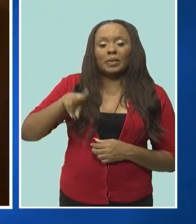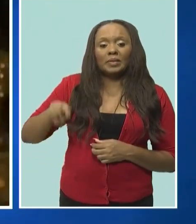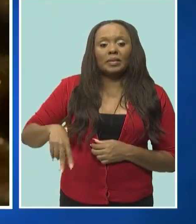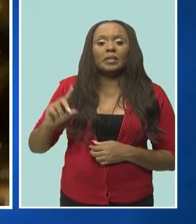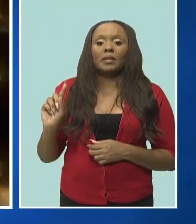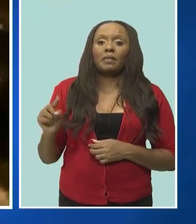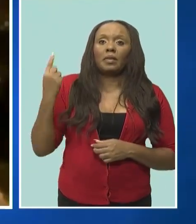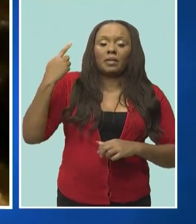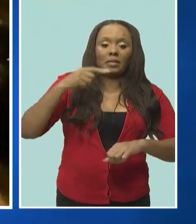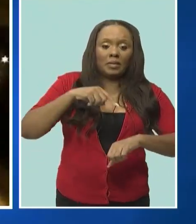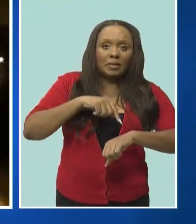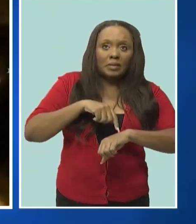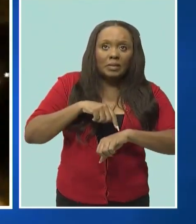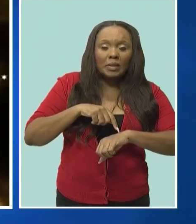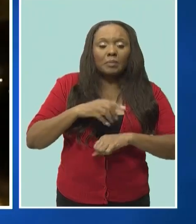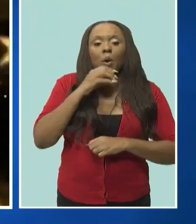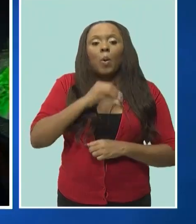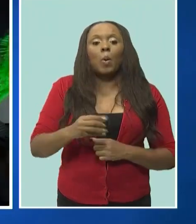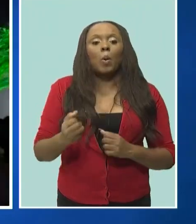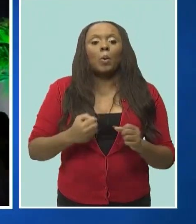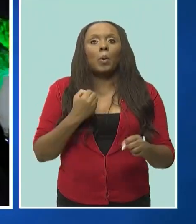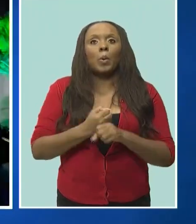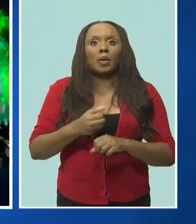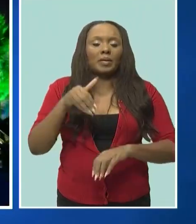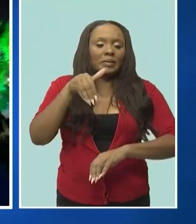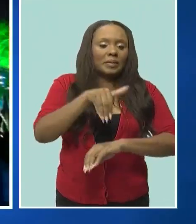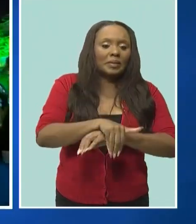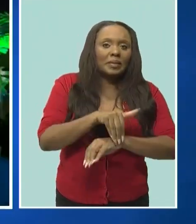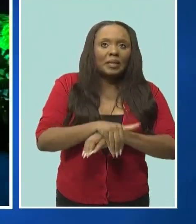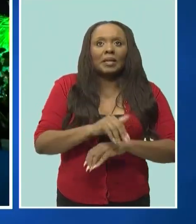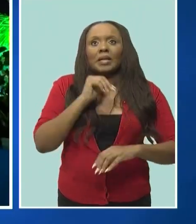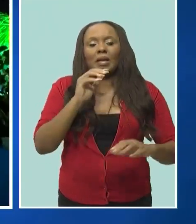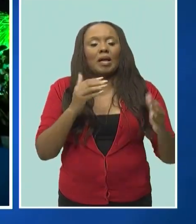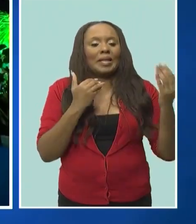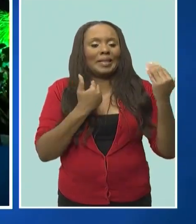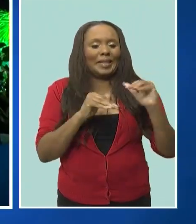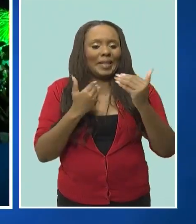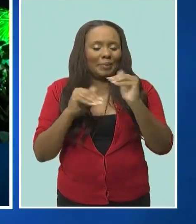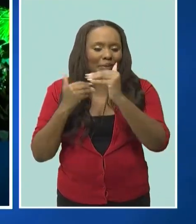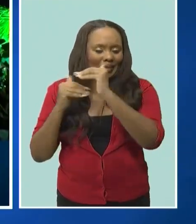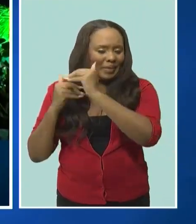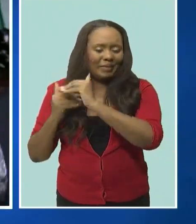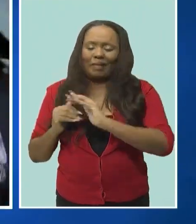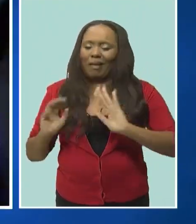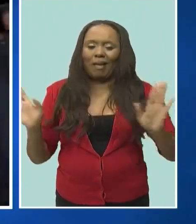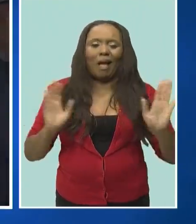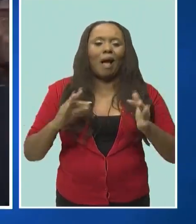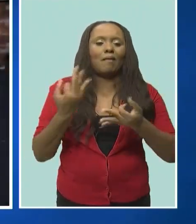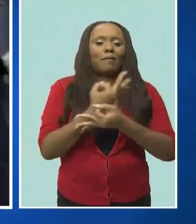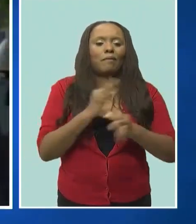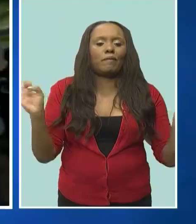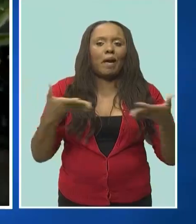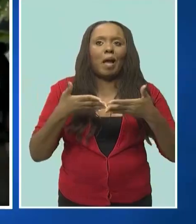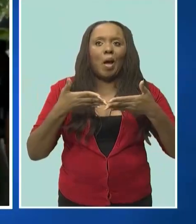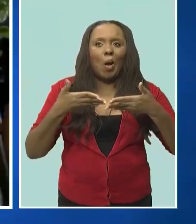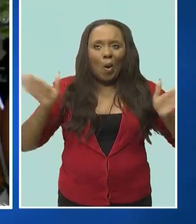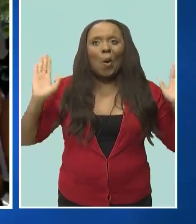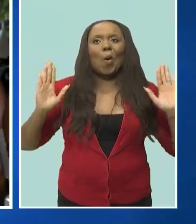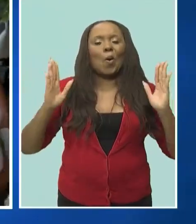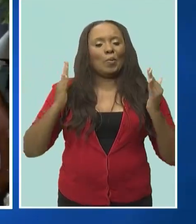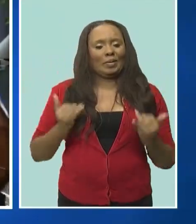2 years that All Year's Night events aren't significantly limited by COVID-19 restrictions. Sharika